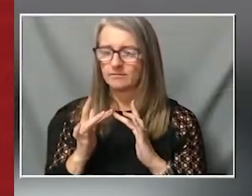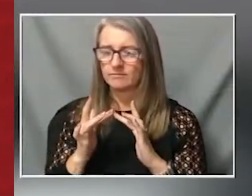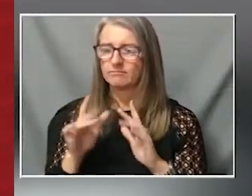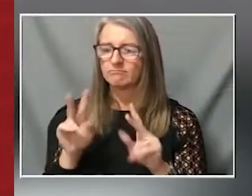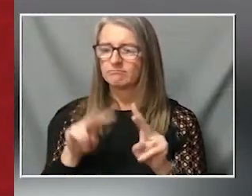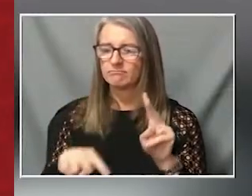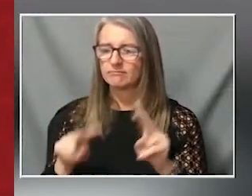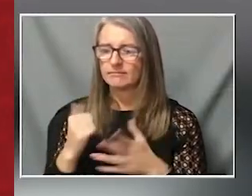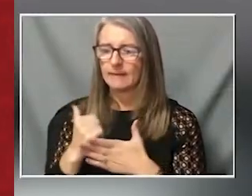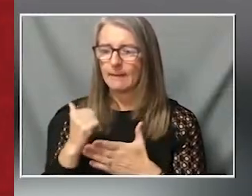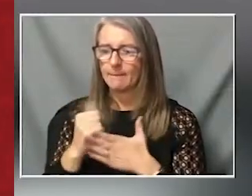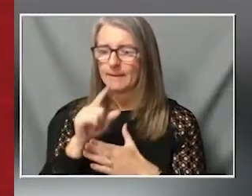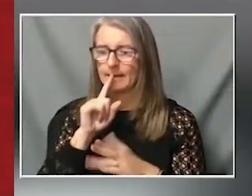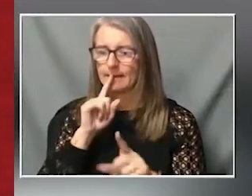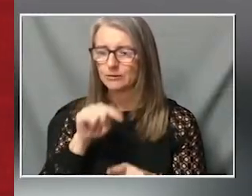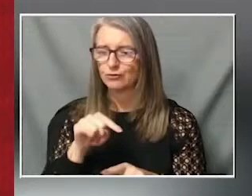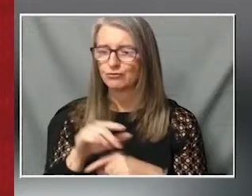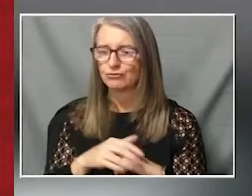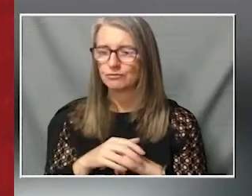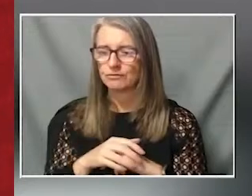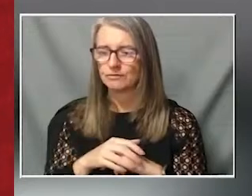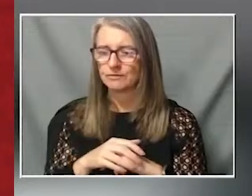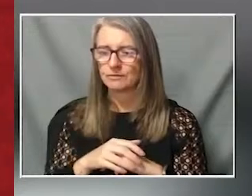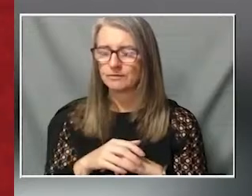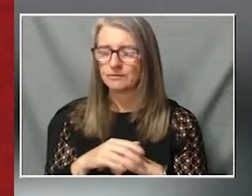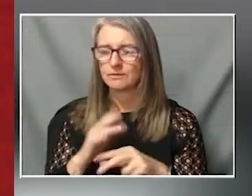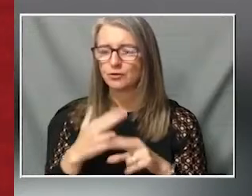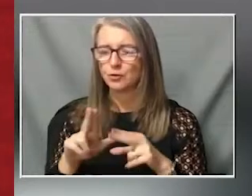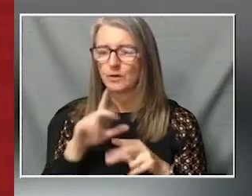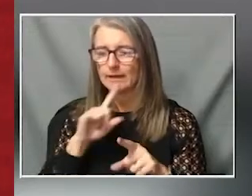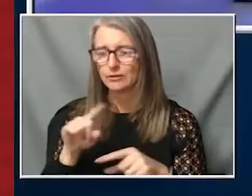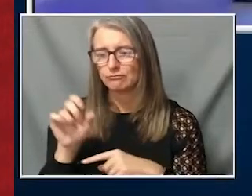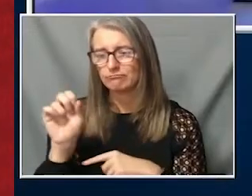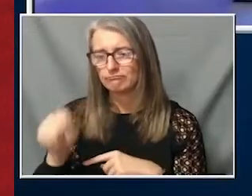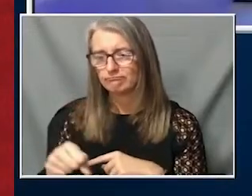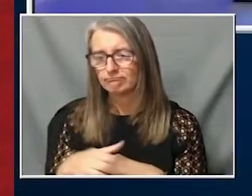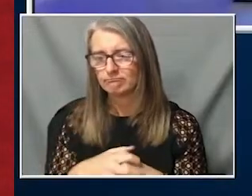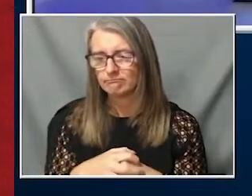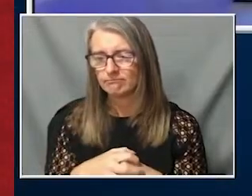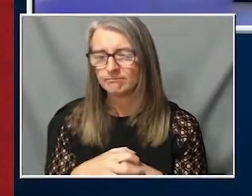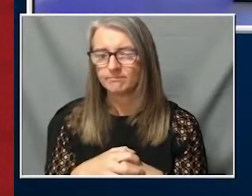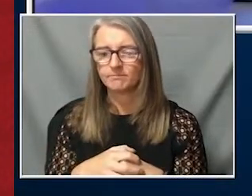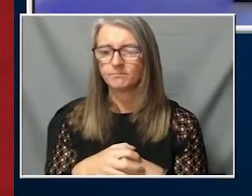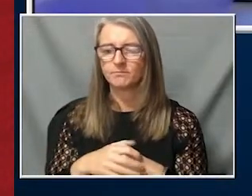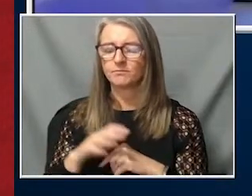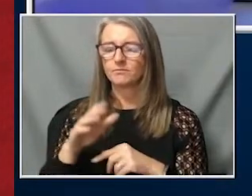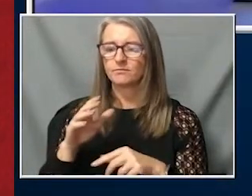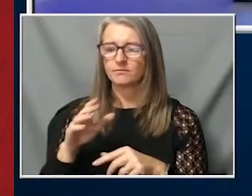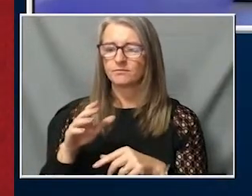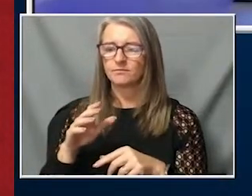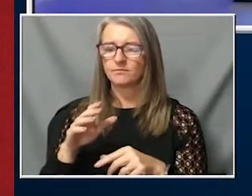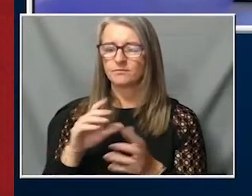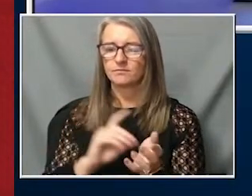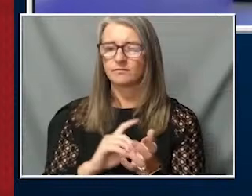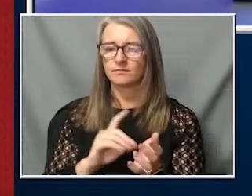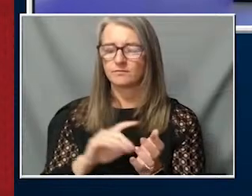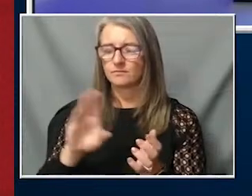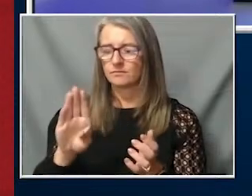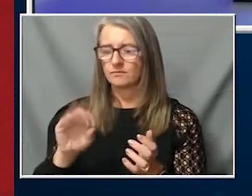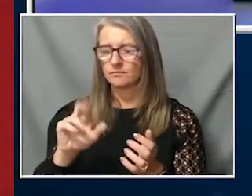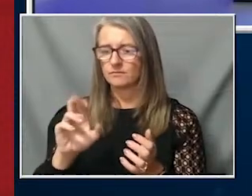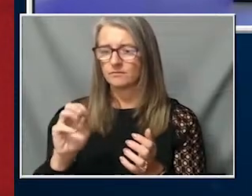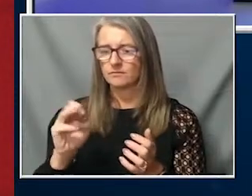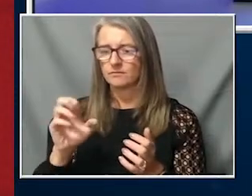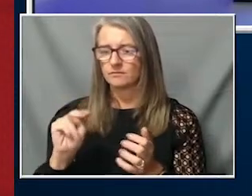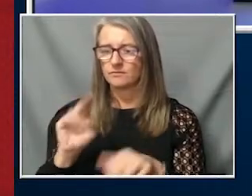that might help answer some of those questions. But the short answer is yes. Dr. Barkman, Jana is asking, what about places like